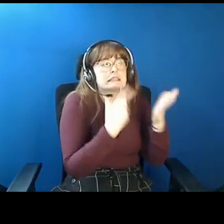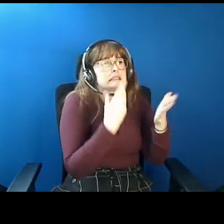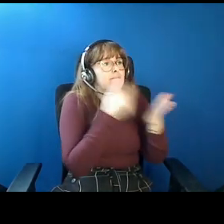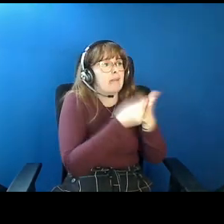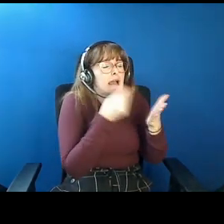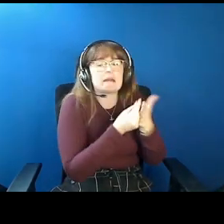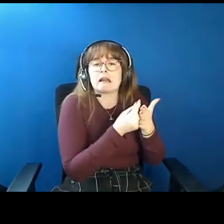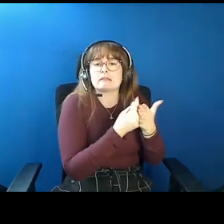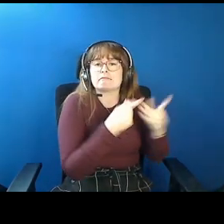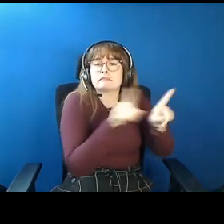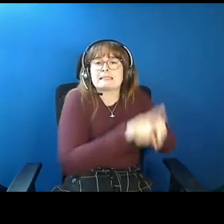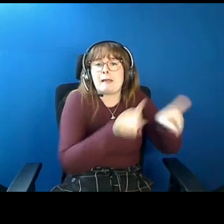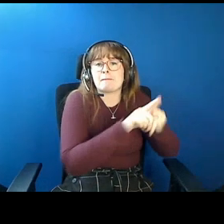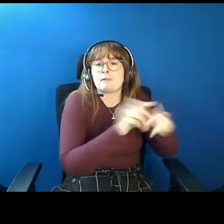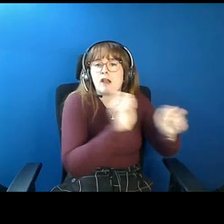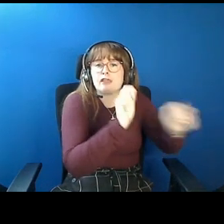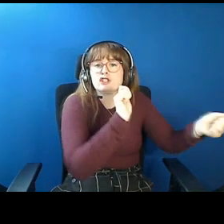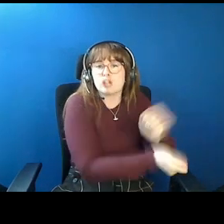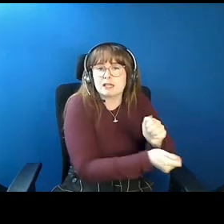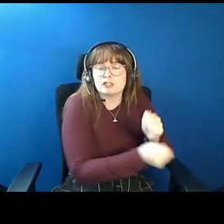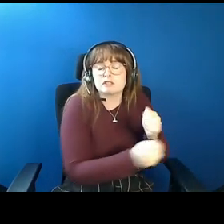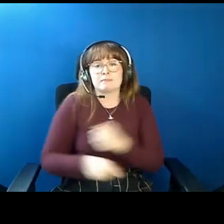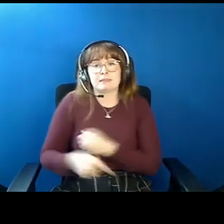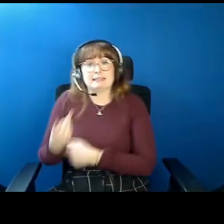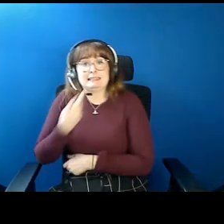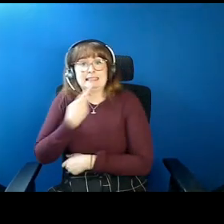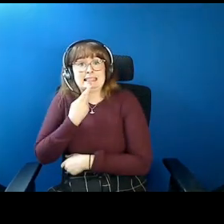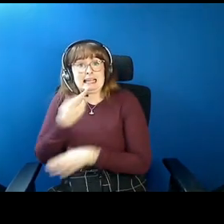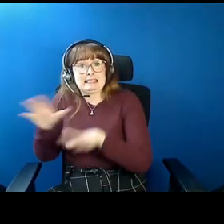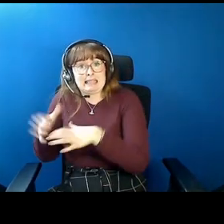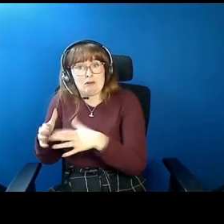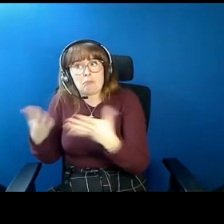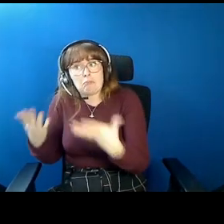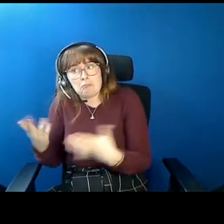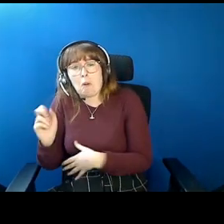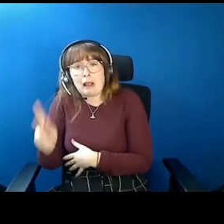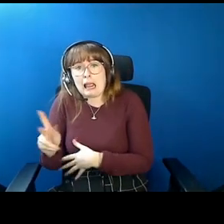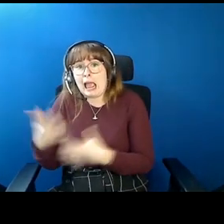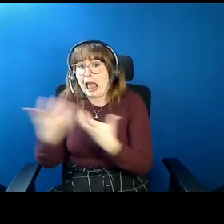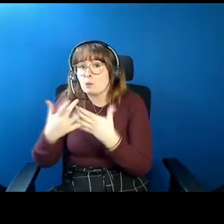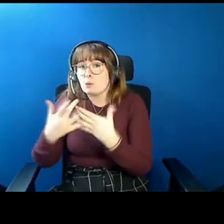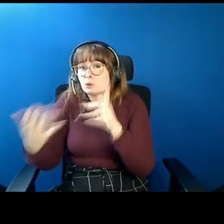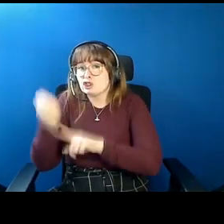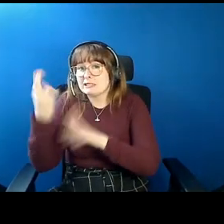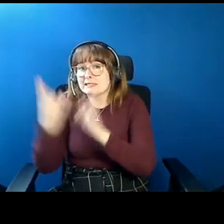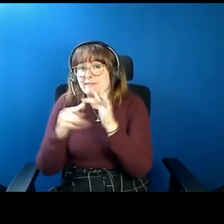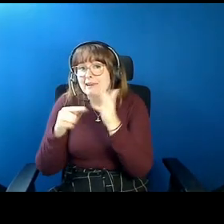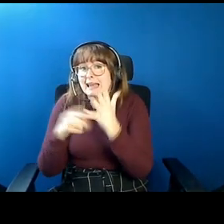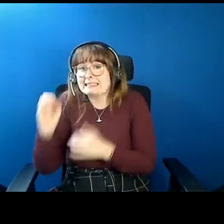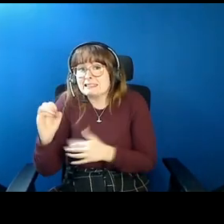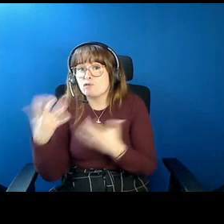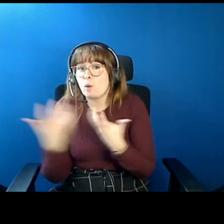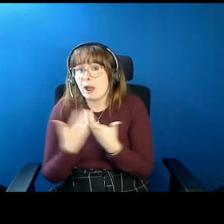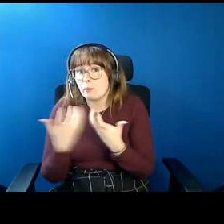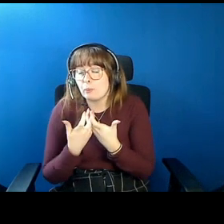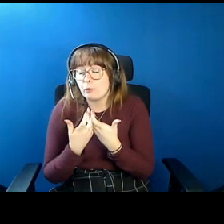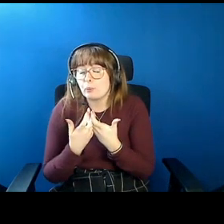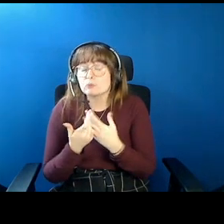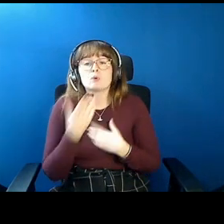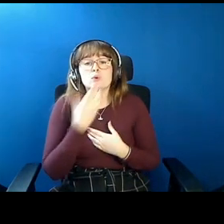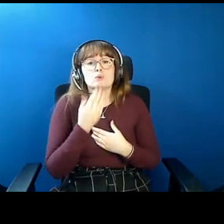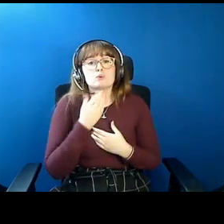that achieve? And then the second scenario was, well, how do we get to net zero? So using the tools that Sean has described,